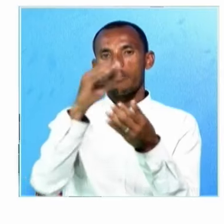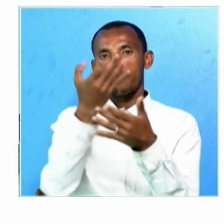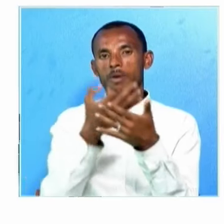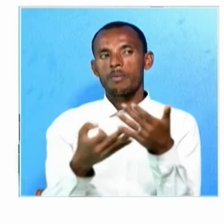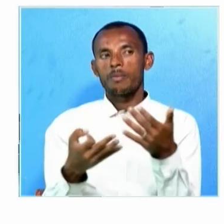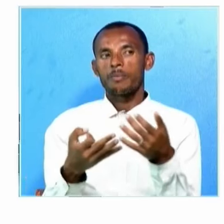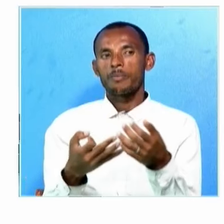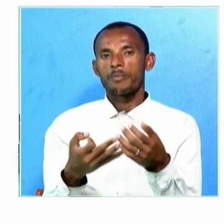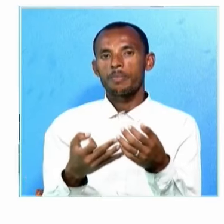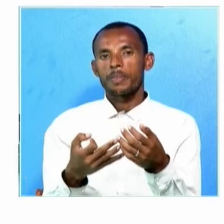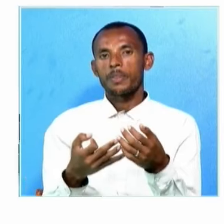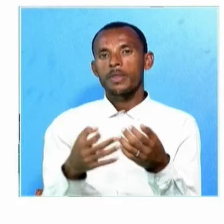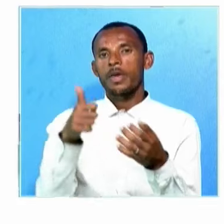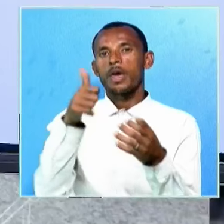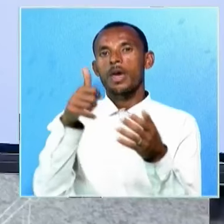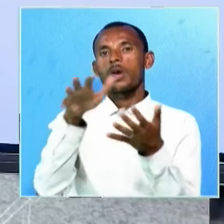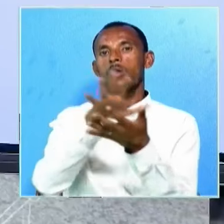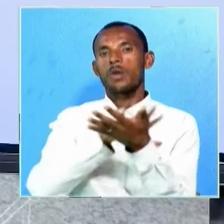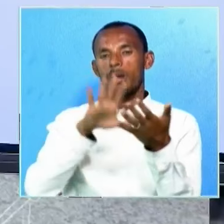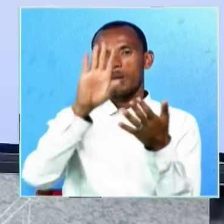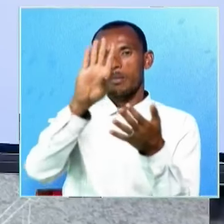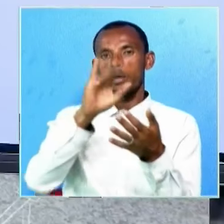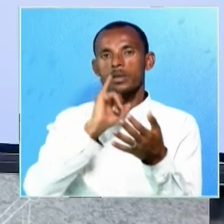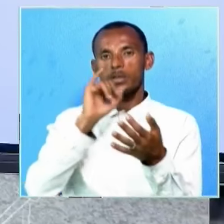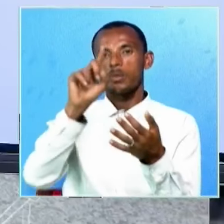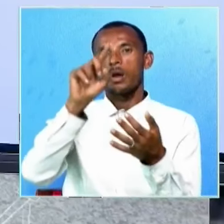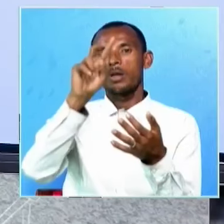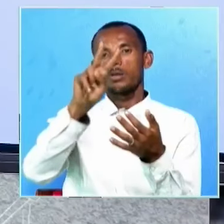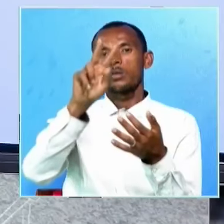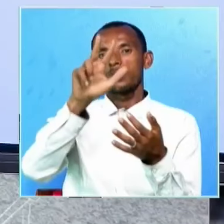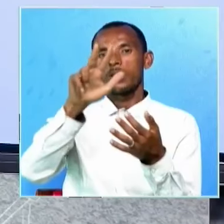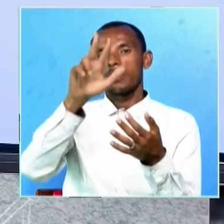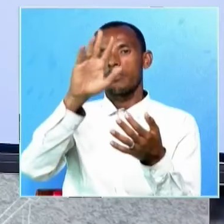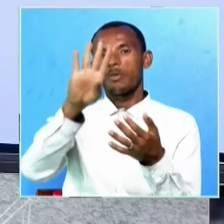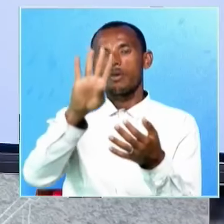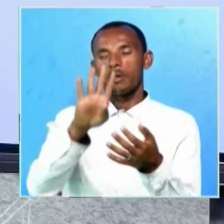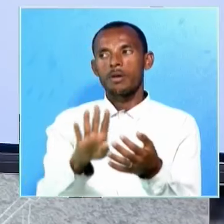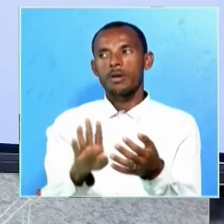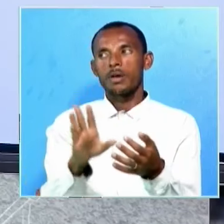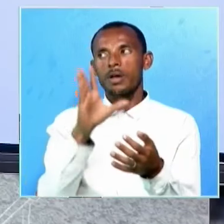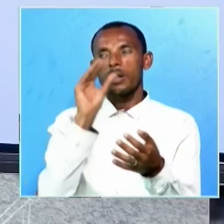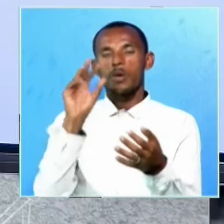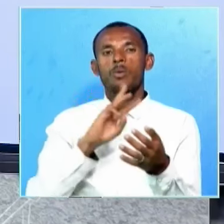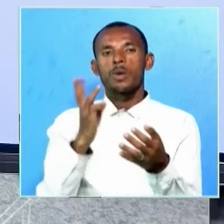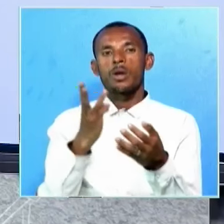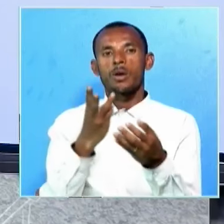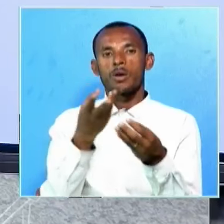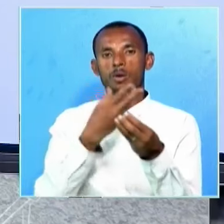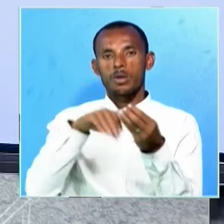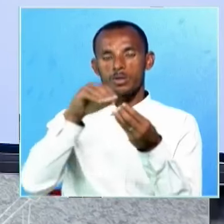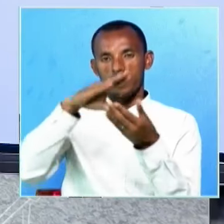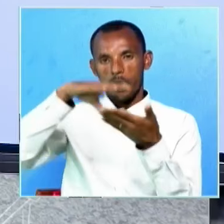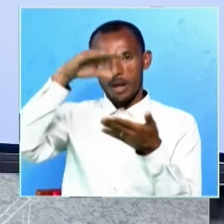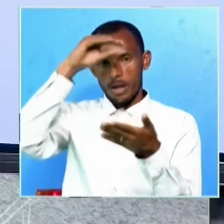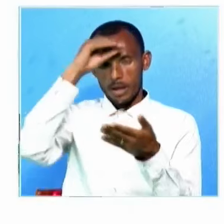Therefore, A union B is 1, 2, 3, and 4. And we have also seen